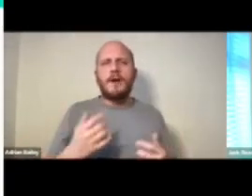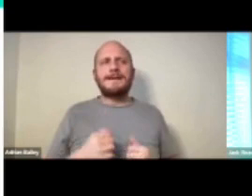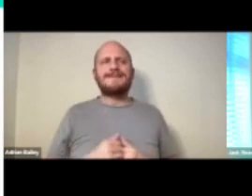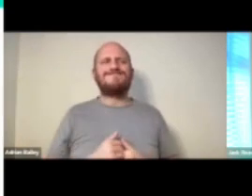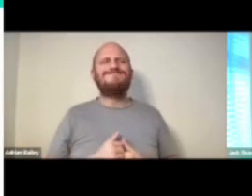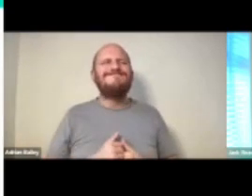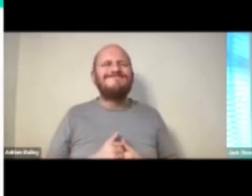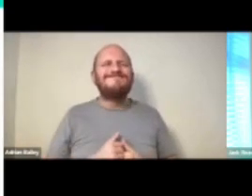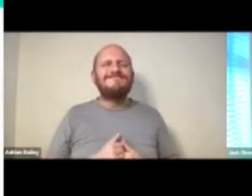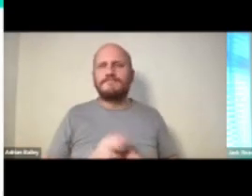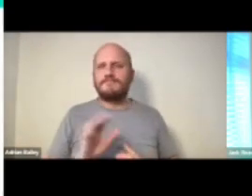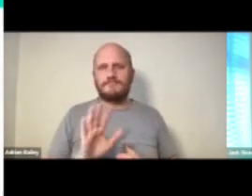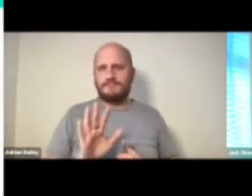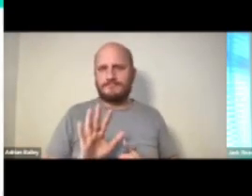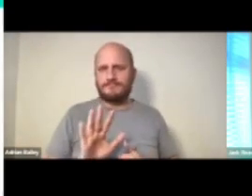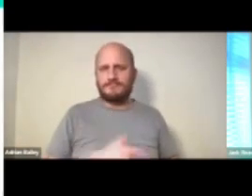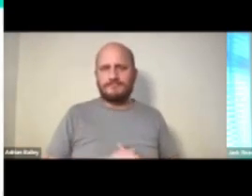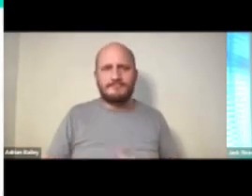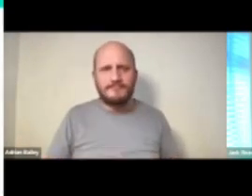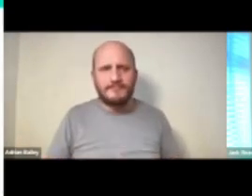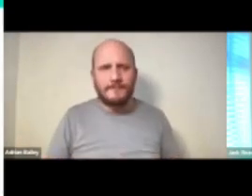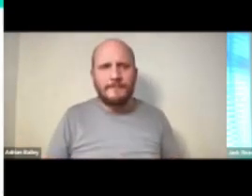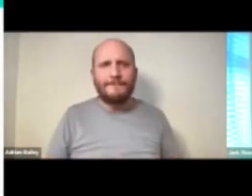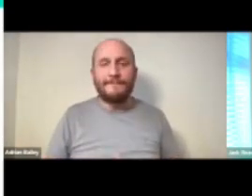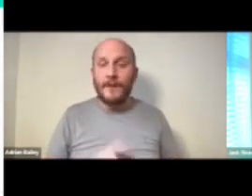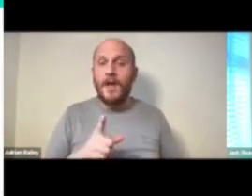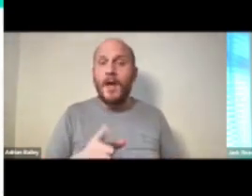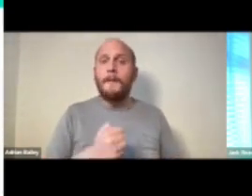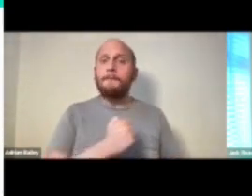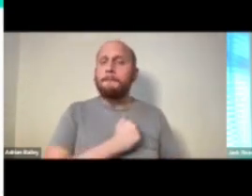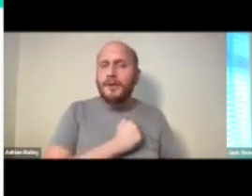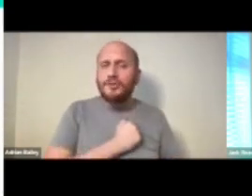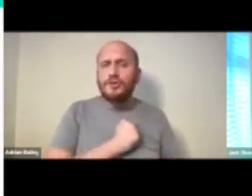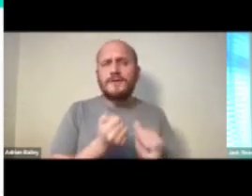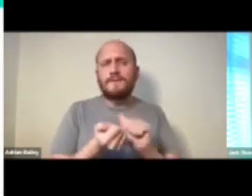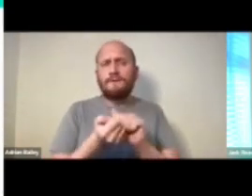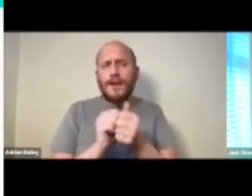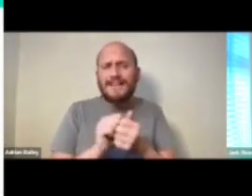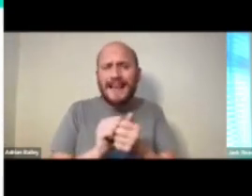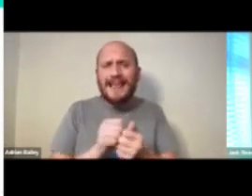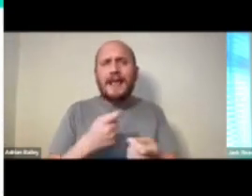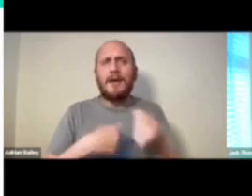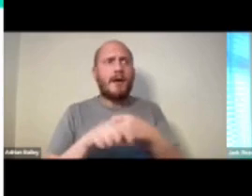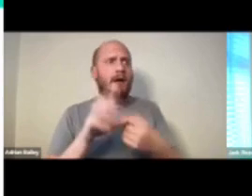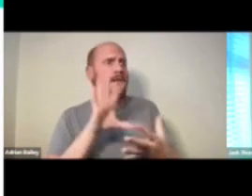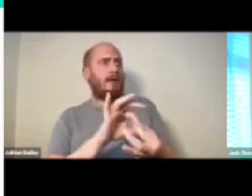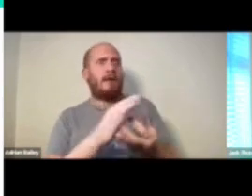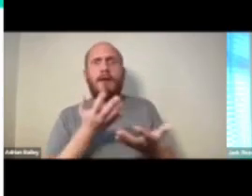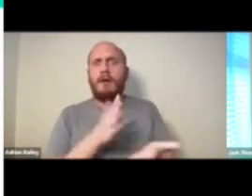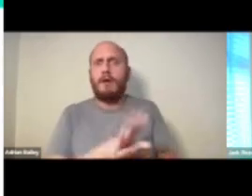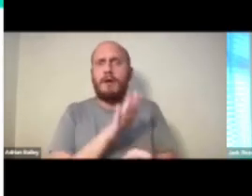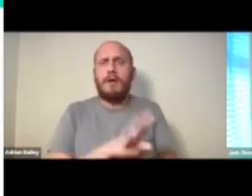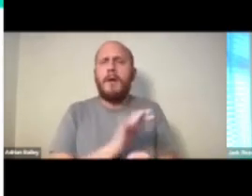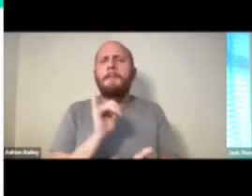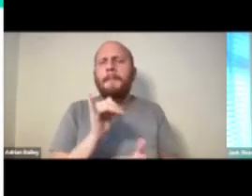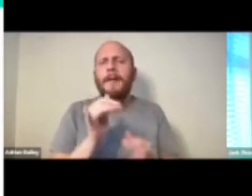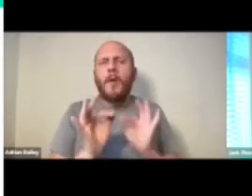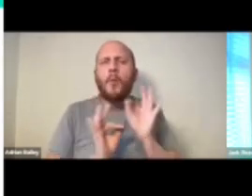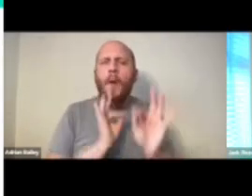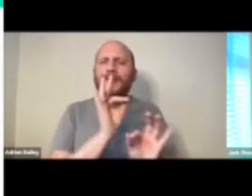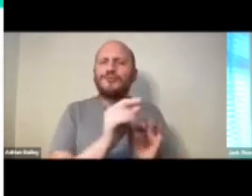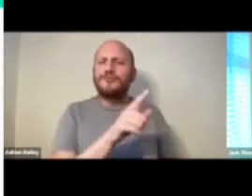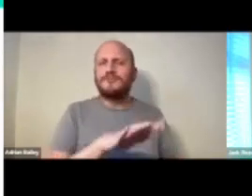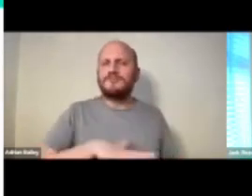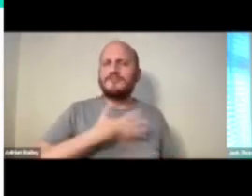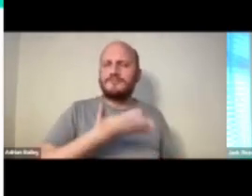I've always found that being passionate and friendly makes a big difference, and people can actually enjoy chatting to you. They might not enjoy the survey questions, but they might